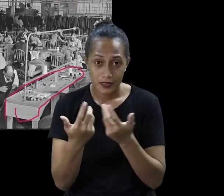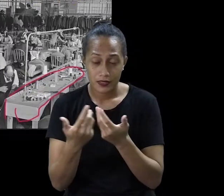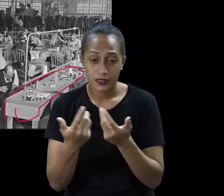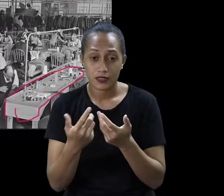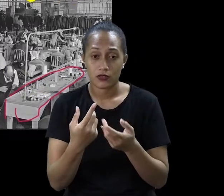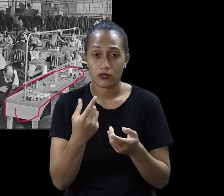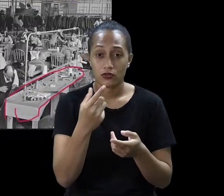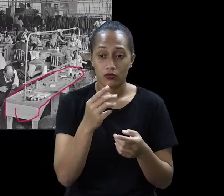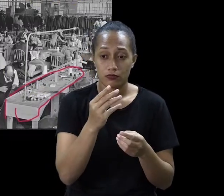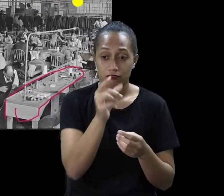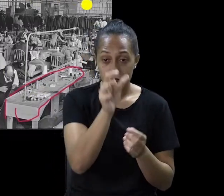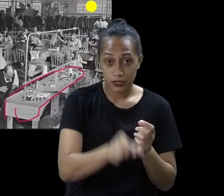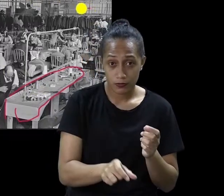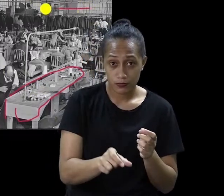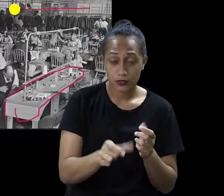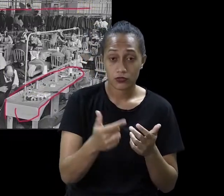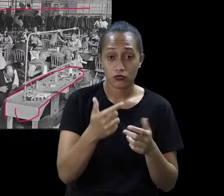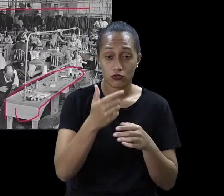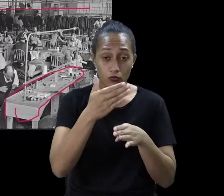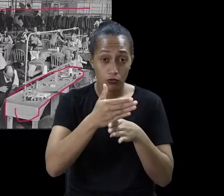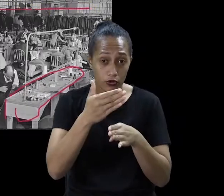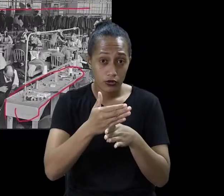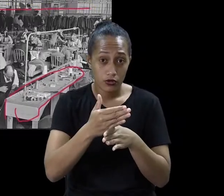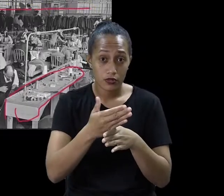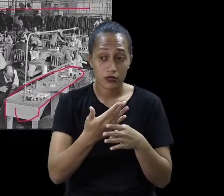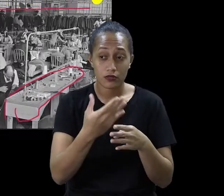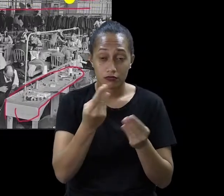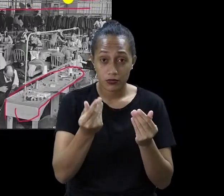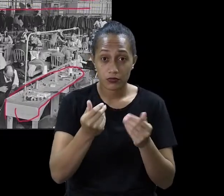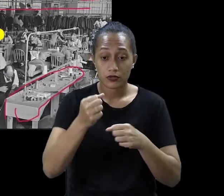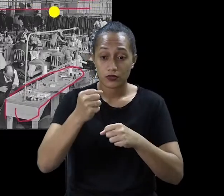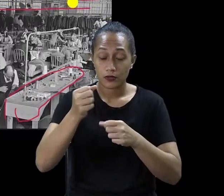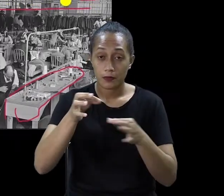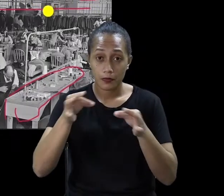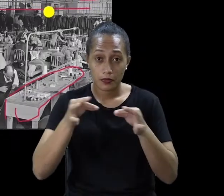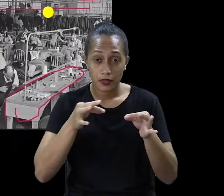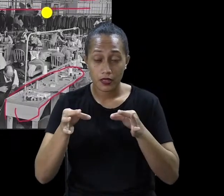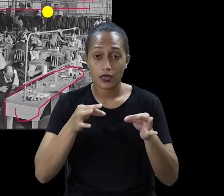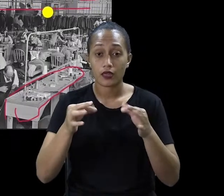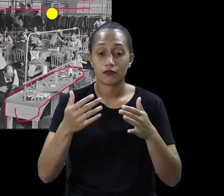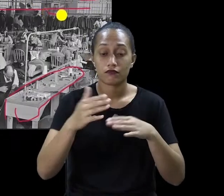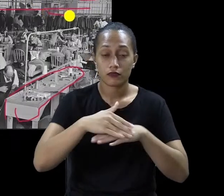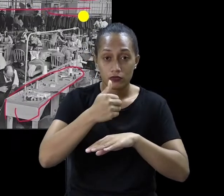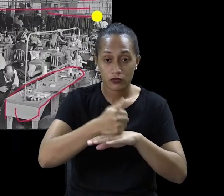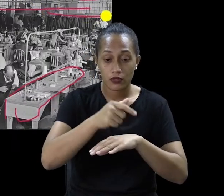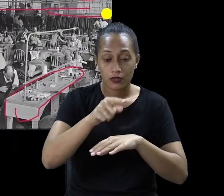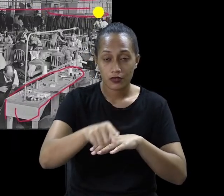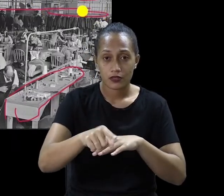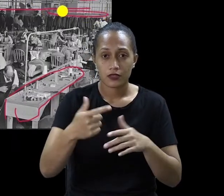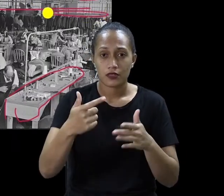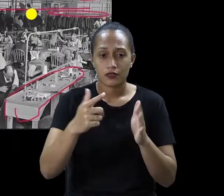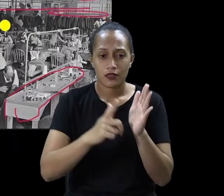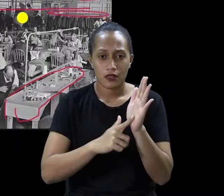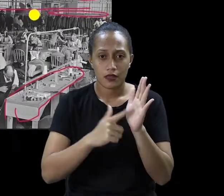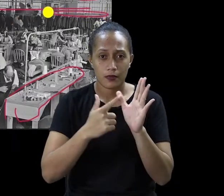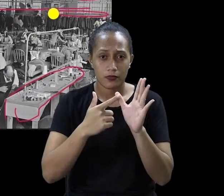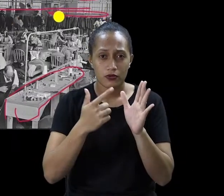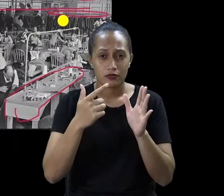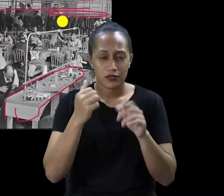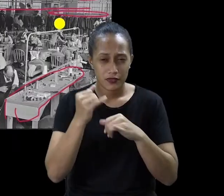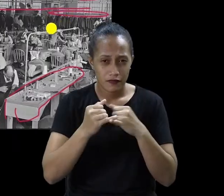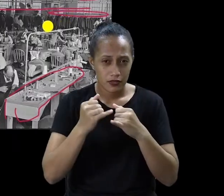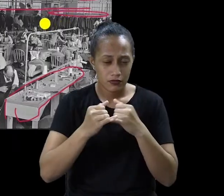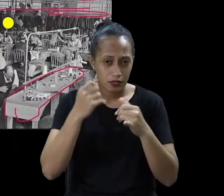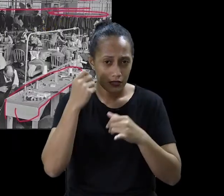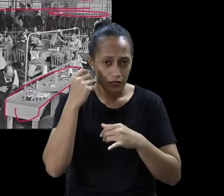light fixtures and all of that as capital. So all of this stuff is capital. The hangers that they're putting the coats on after they produce